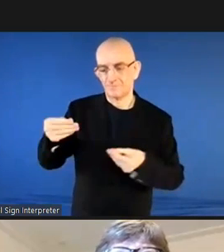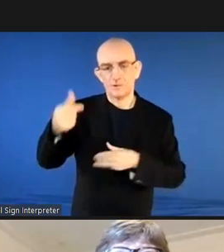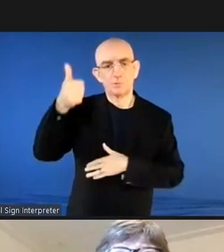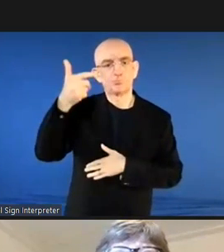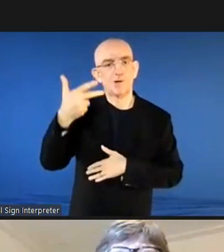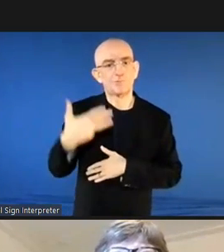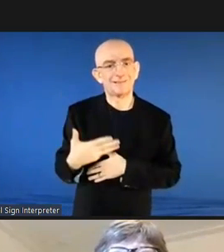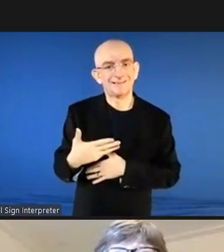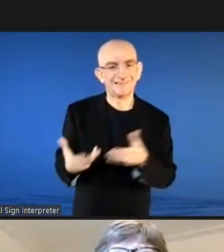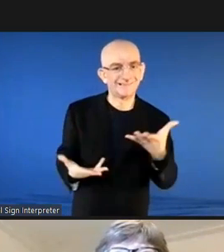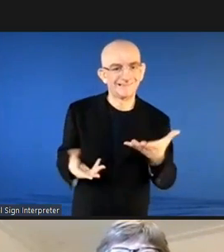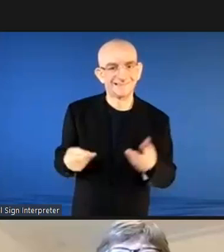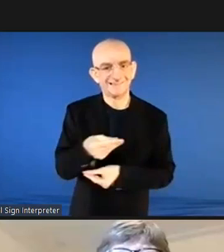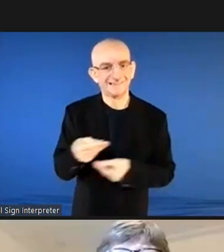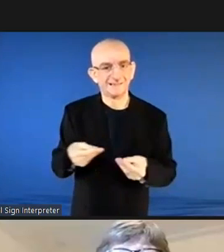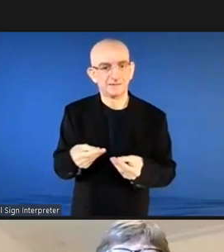Fantastic. Thanks very much.